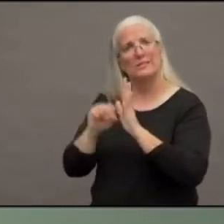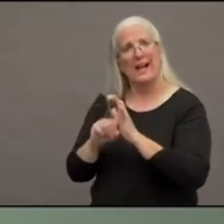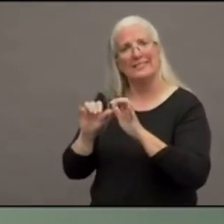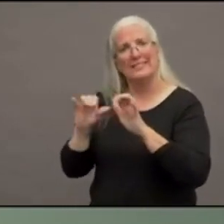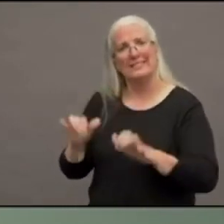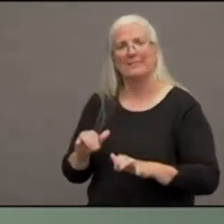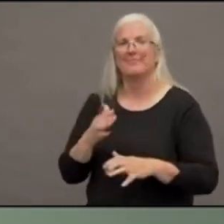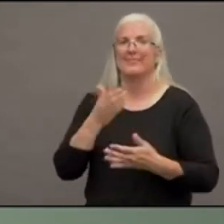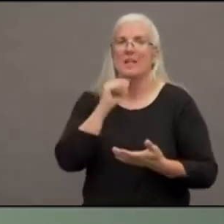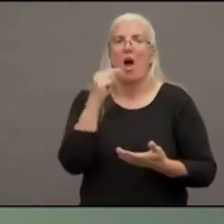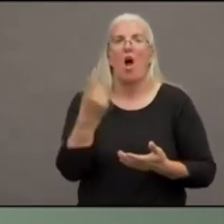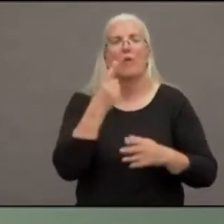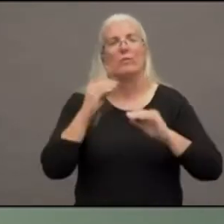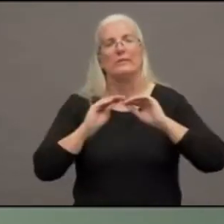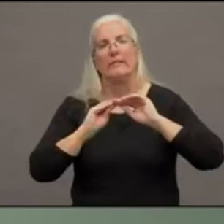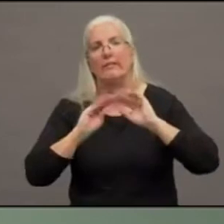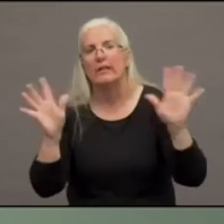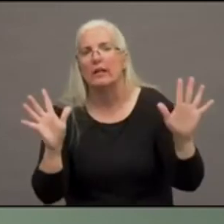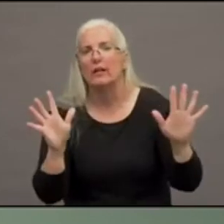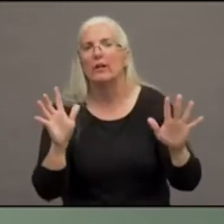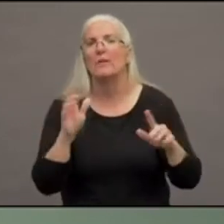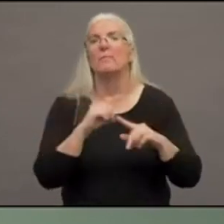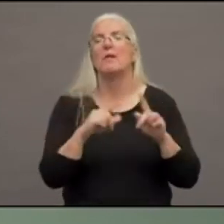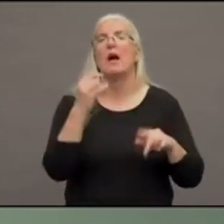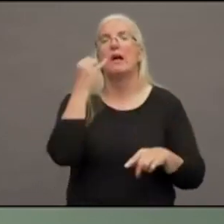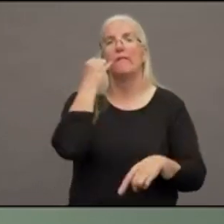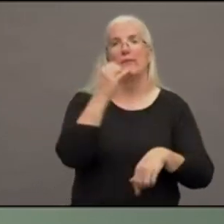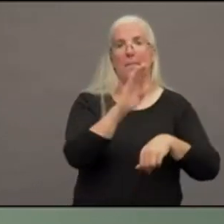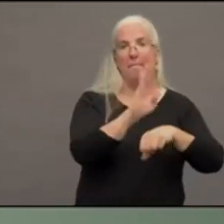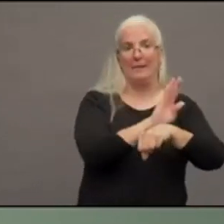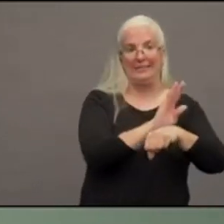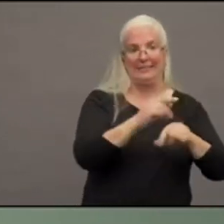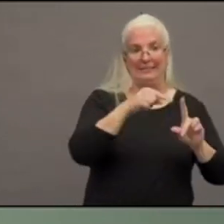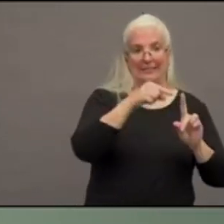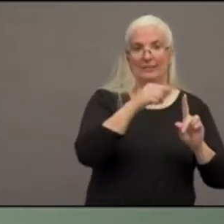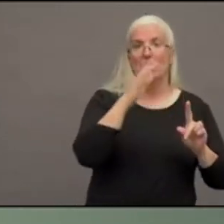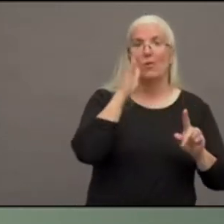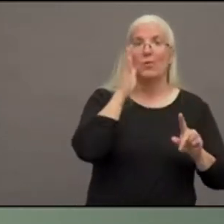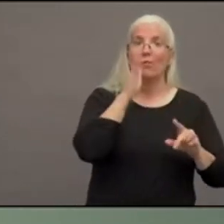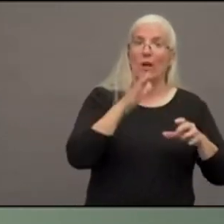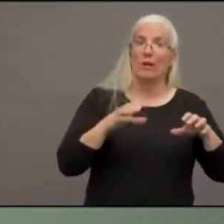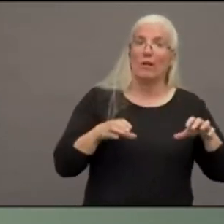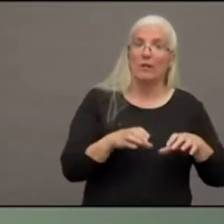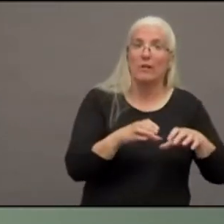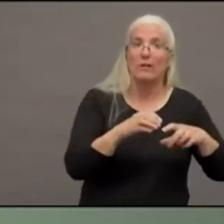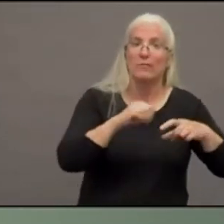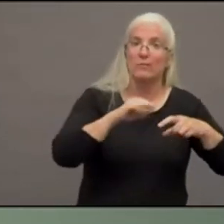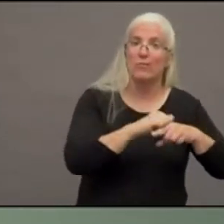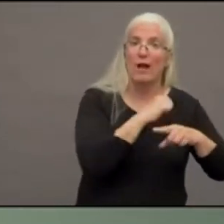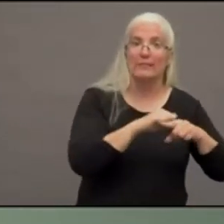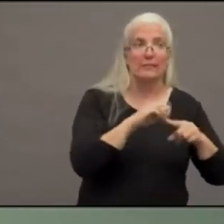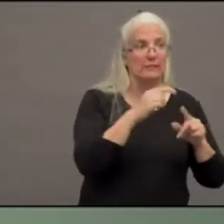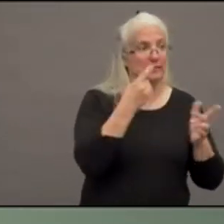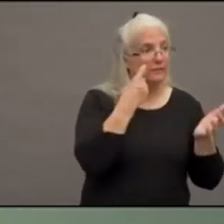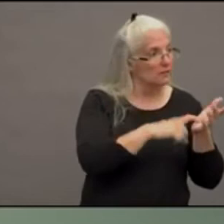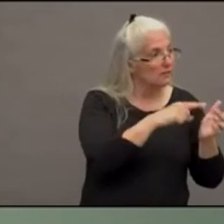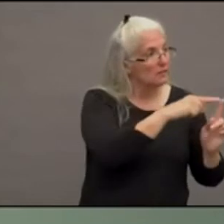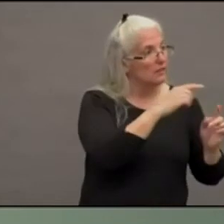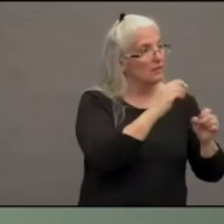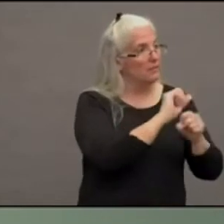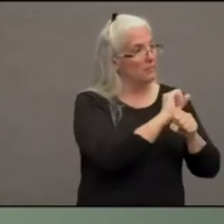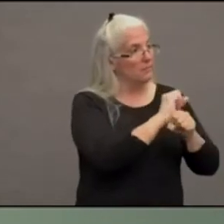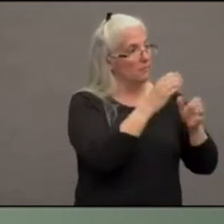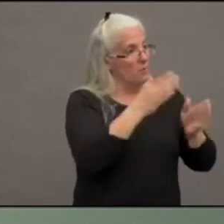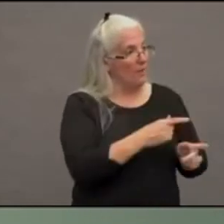employers provide this proactive notification will allow us to much more quickly identify if there's a workplace outbreak. And